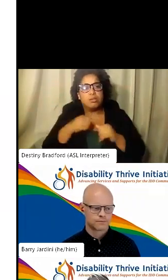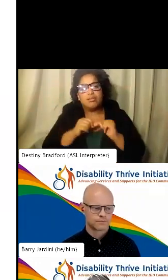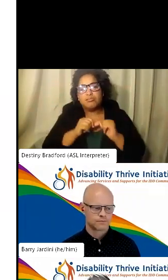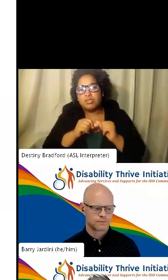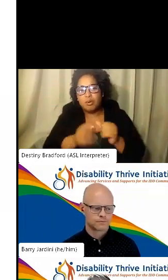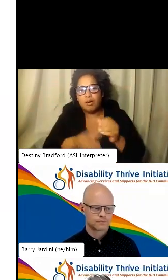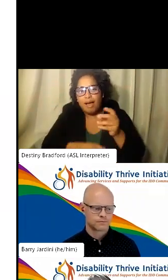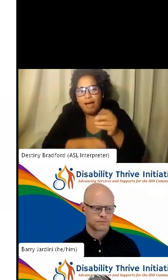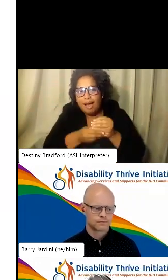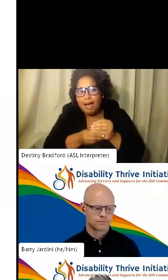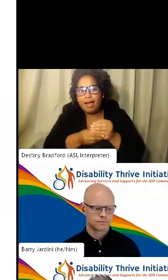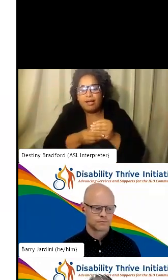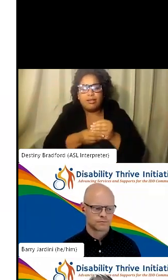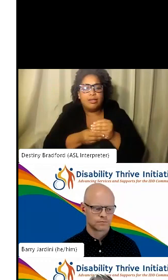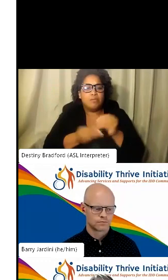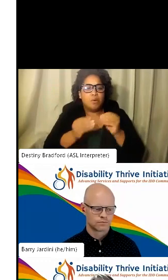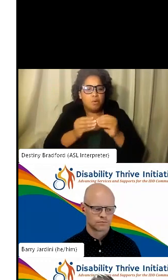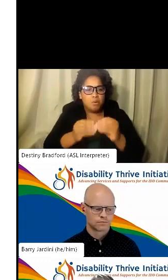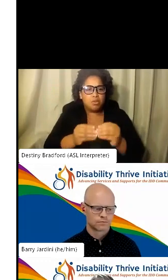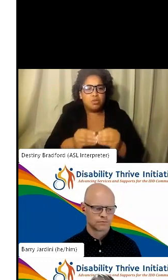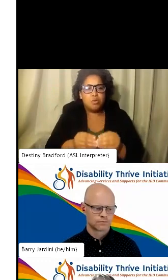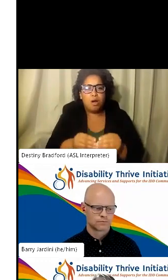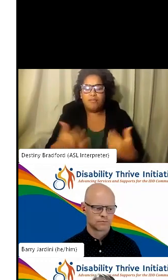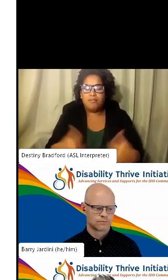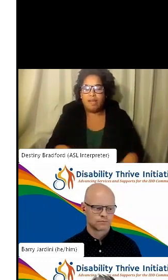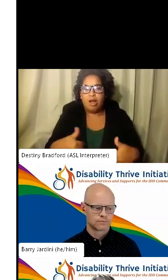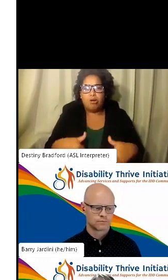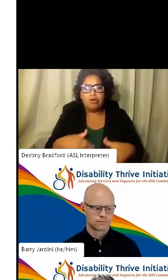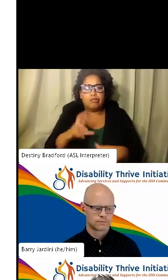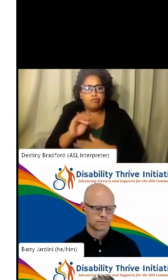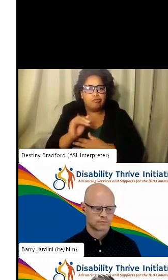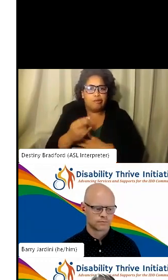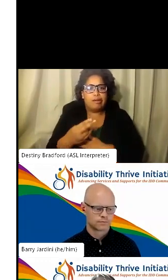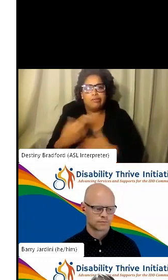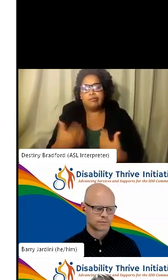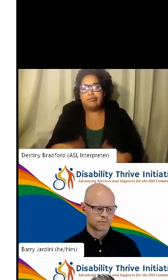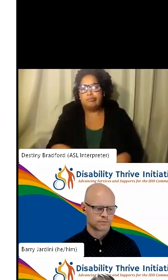our already robust resource library with trainings and